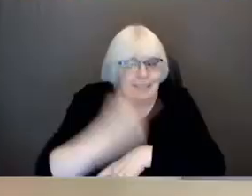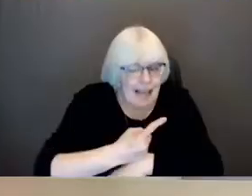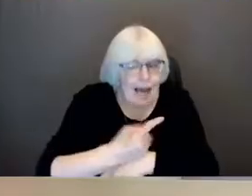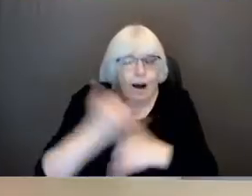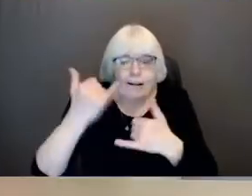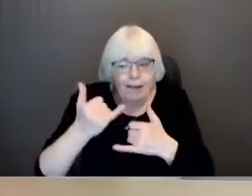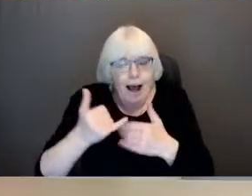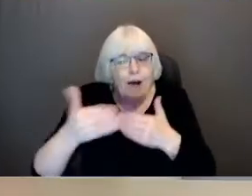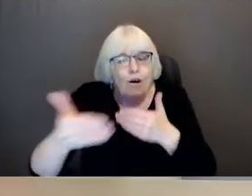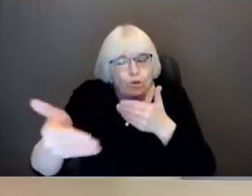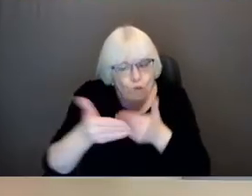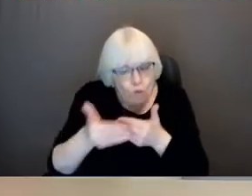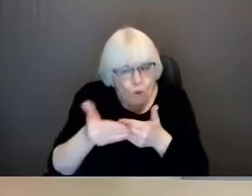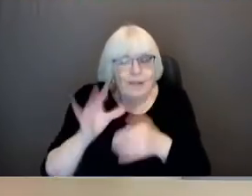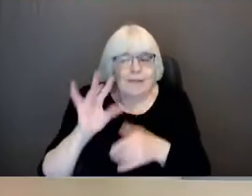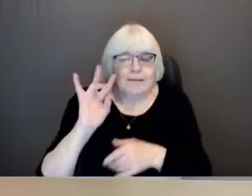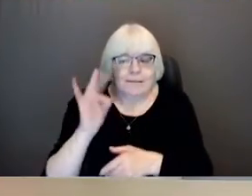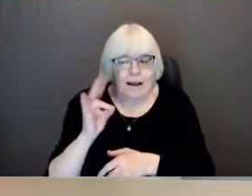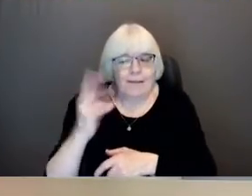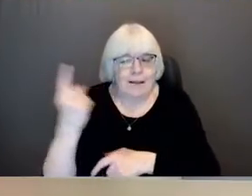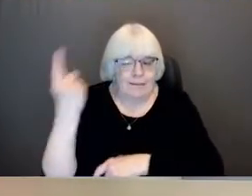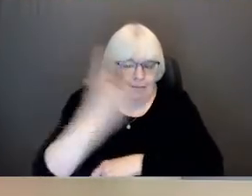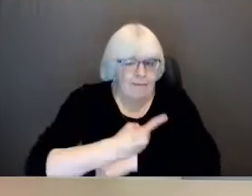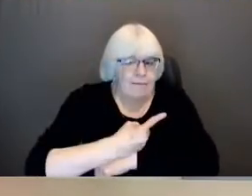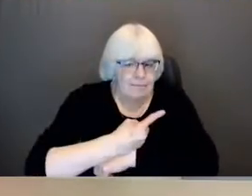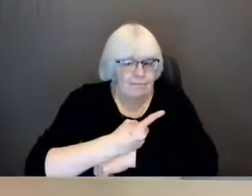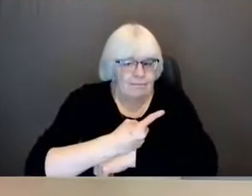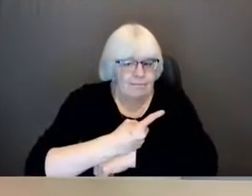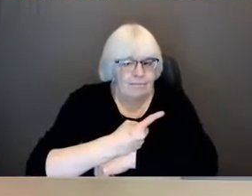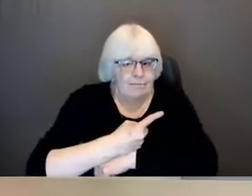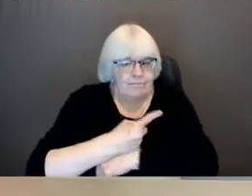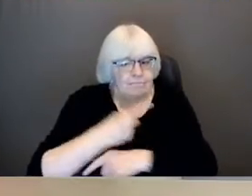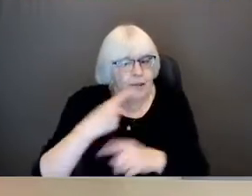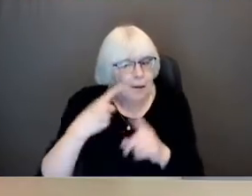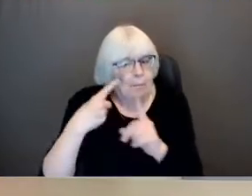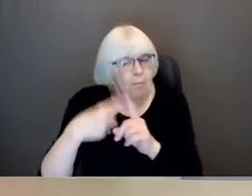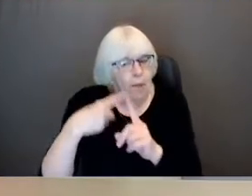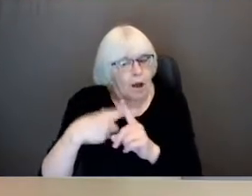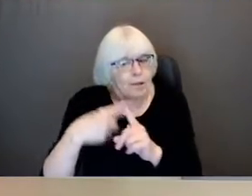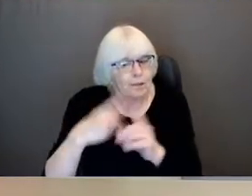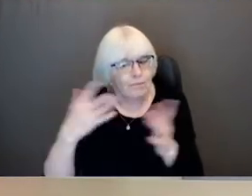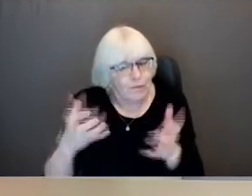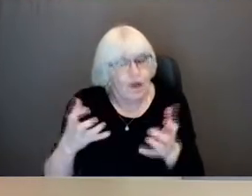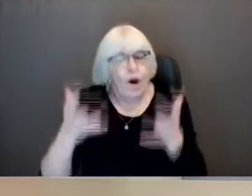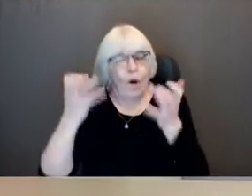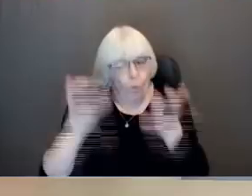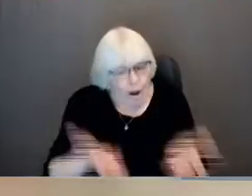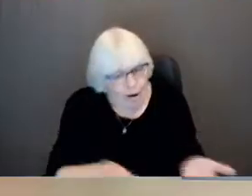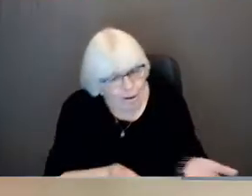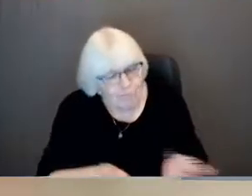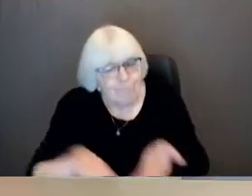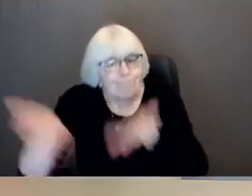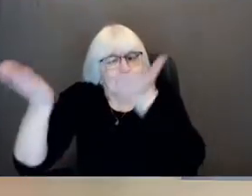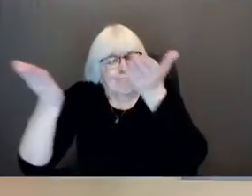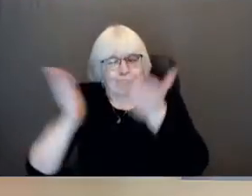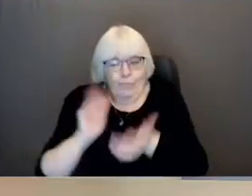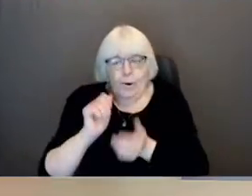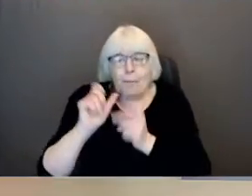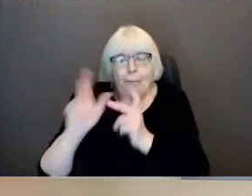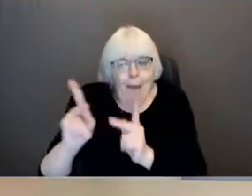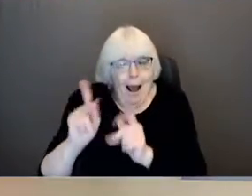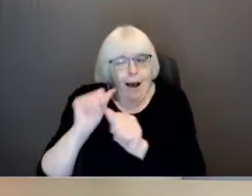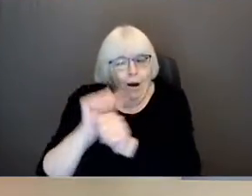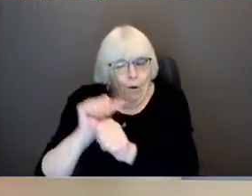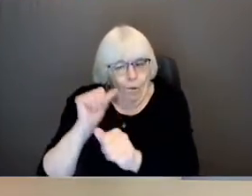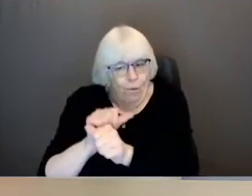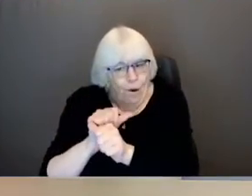just from the challenges associated with isolation. So that will also